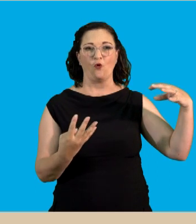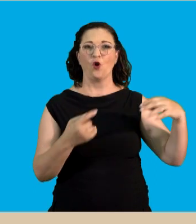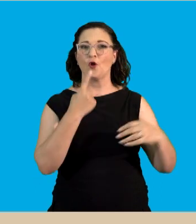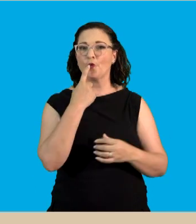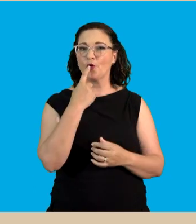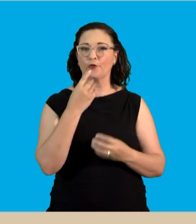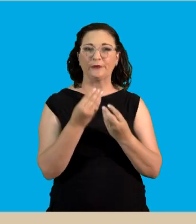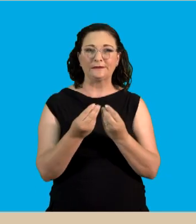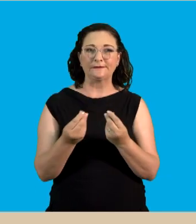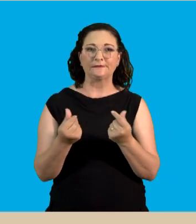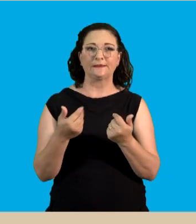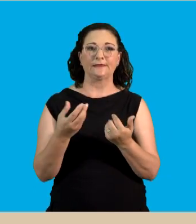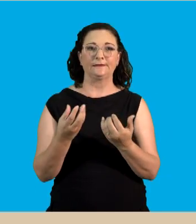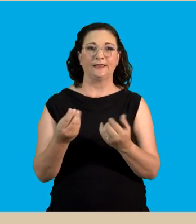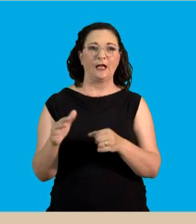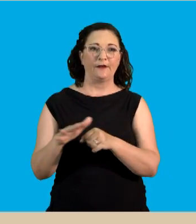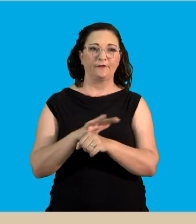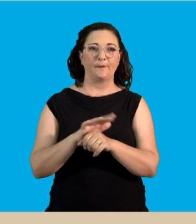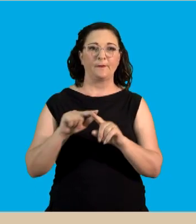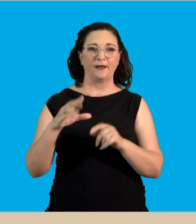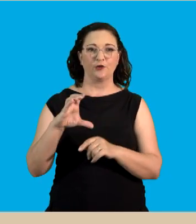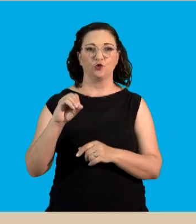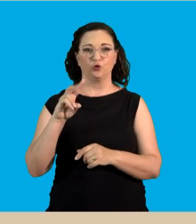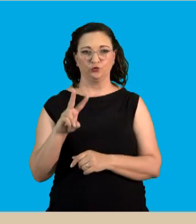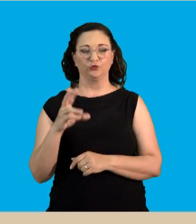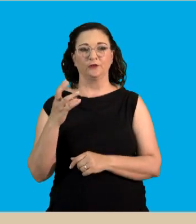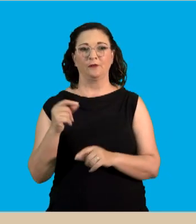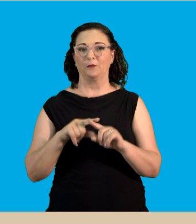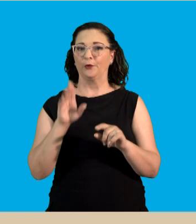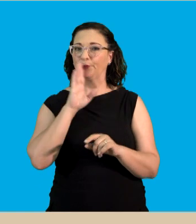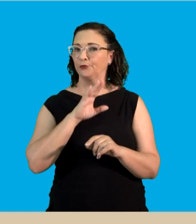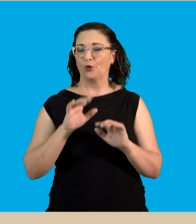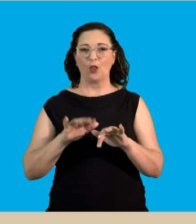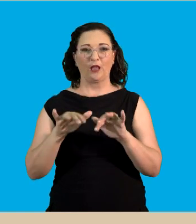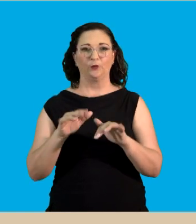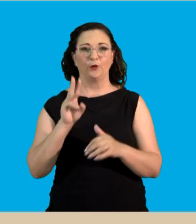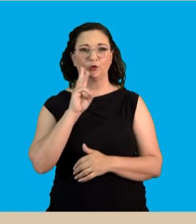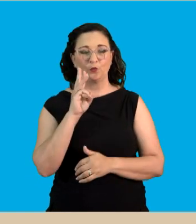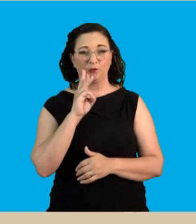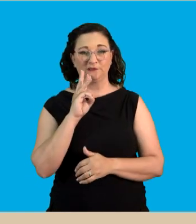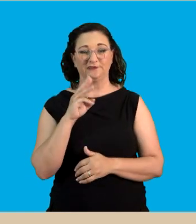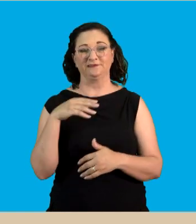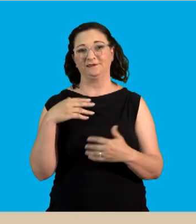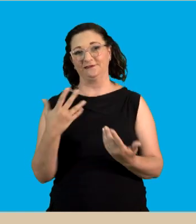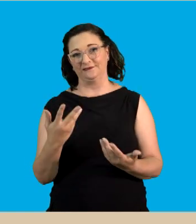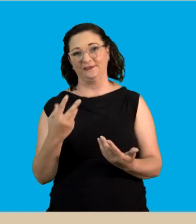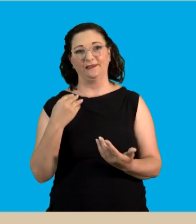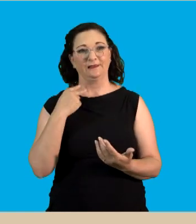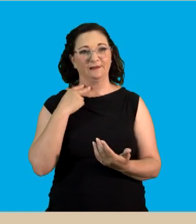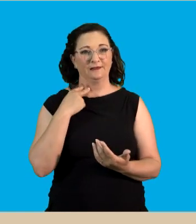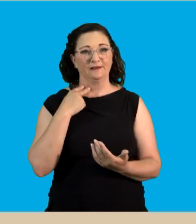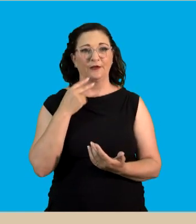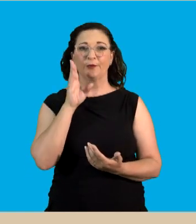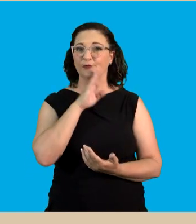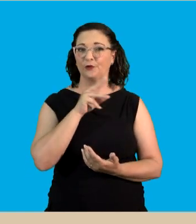covered with red dust. It consists of carbon dioxide, but no liquid water. And because of